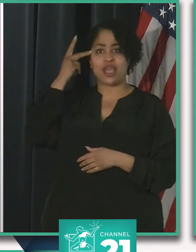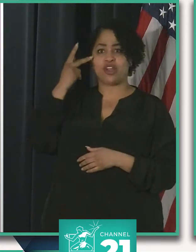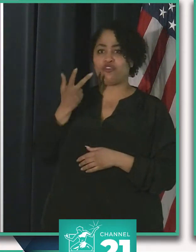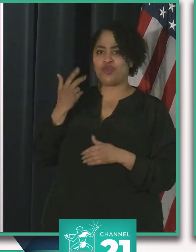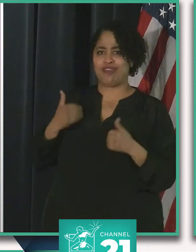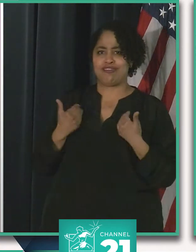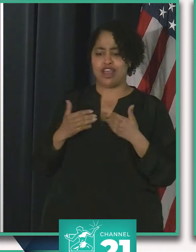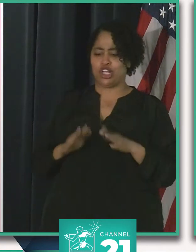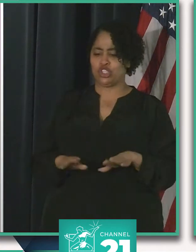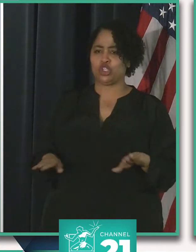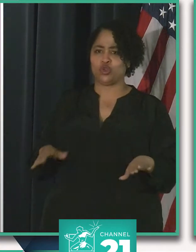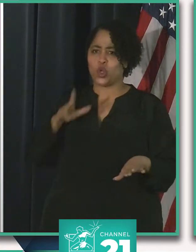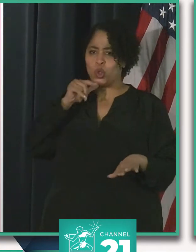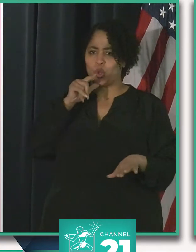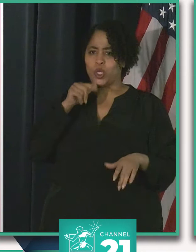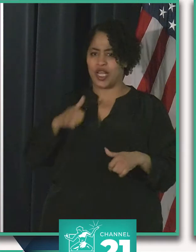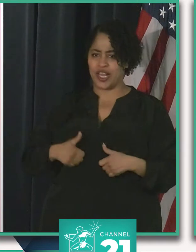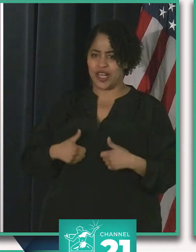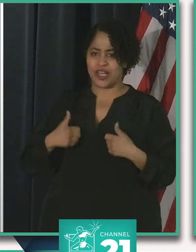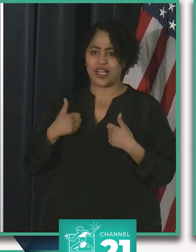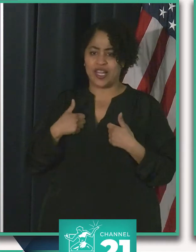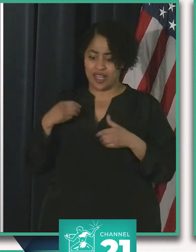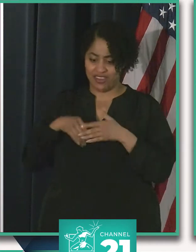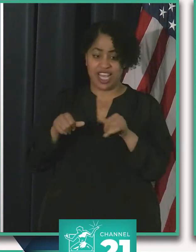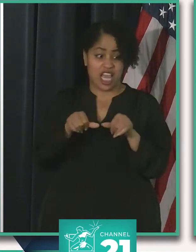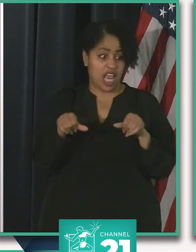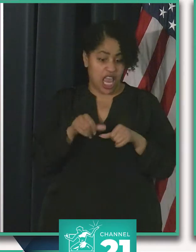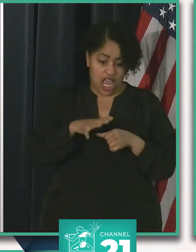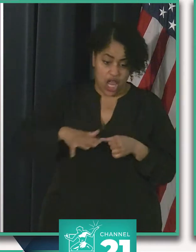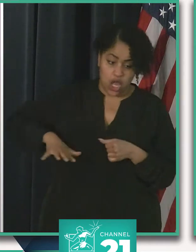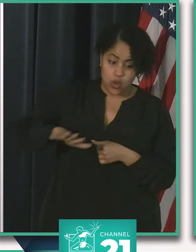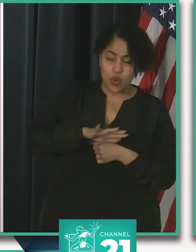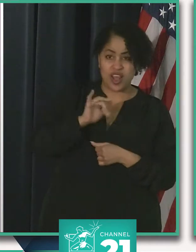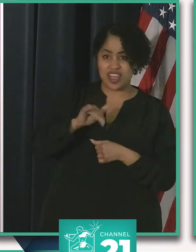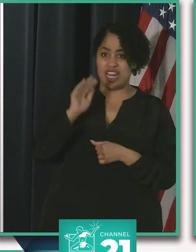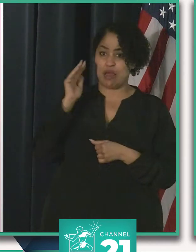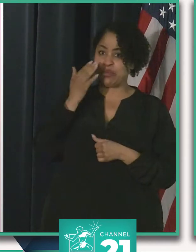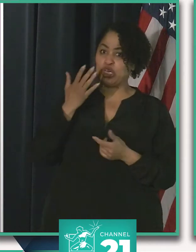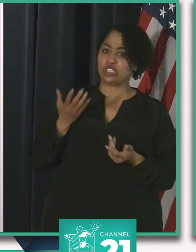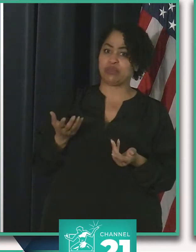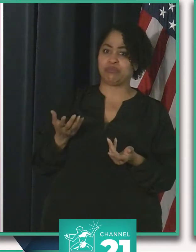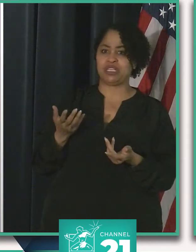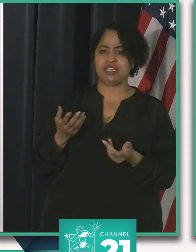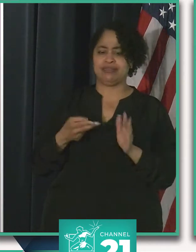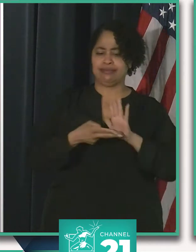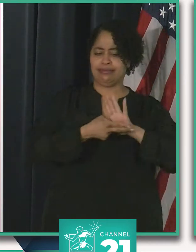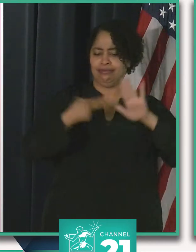young children that live in an area that appears to be slated